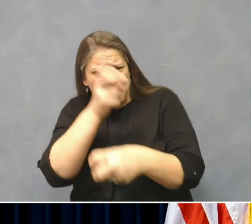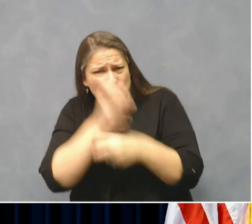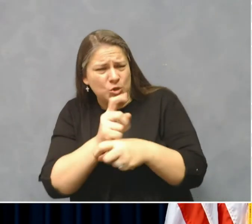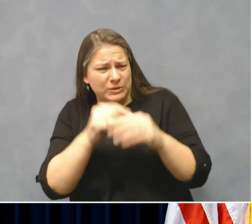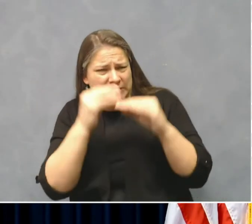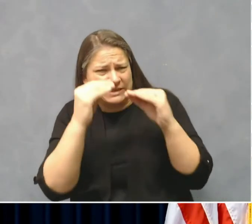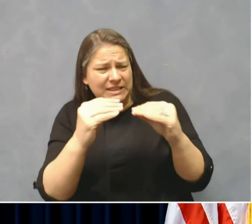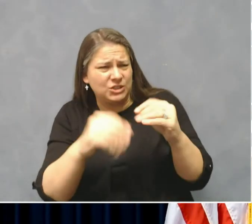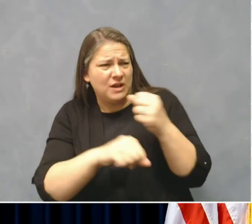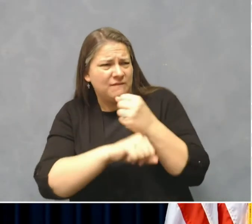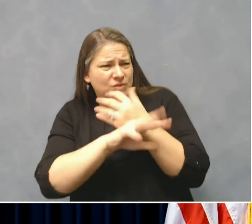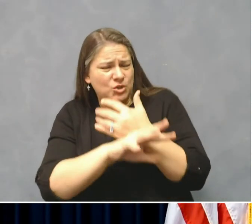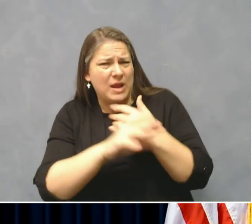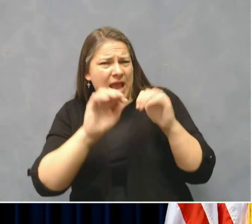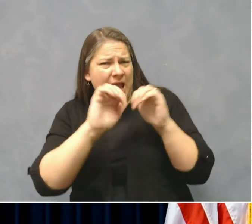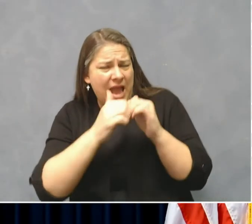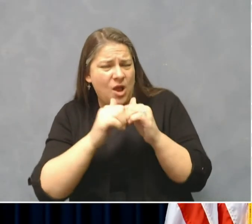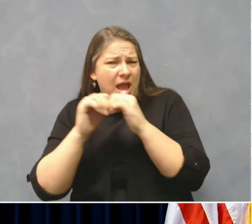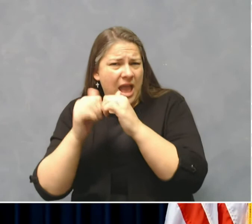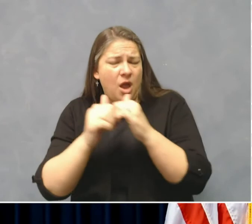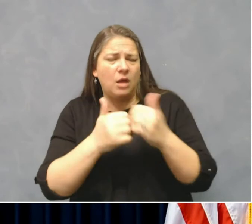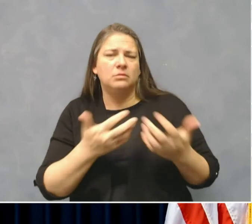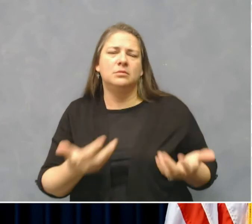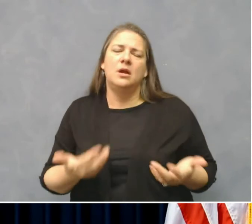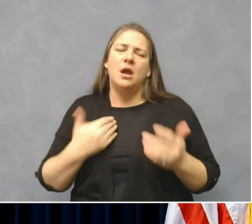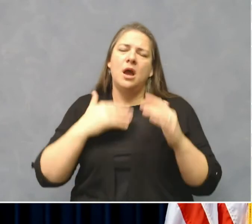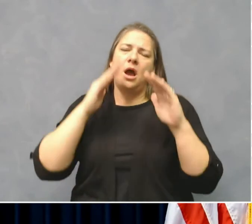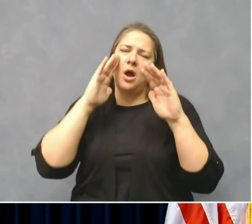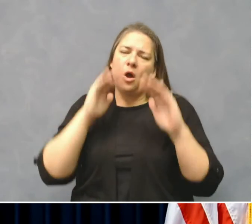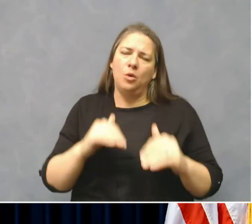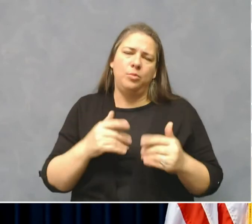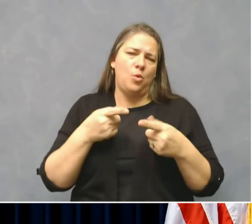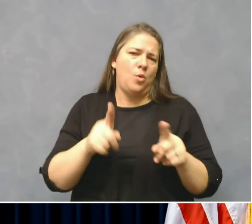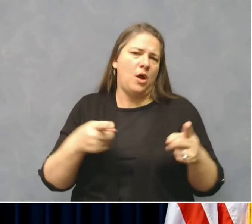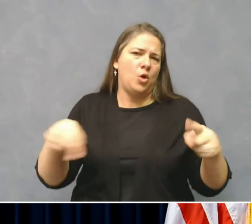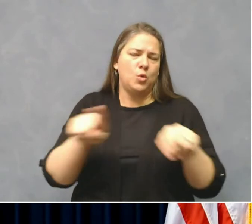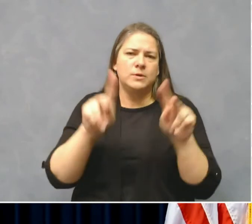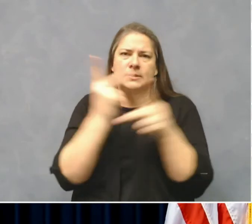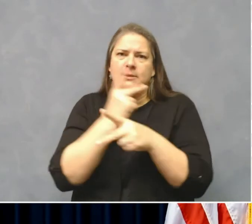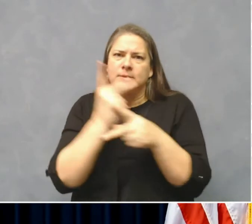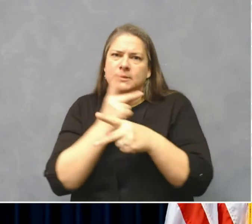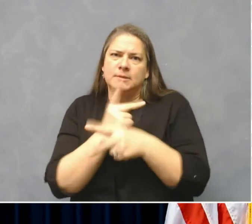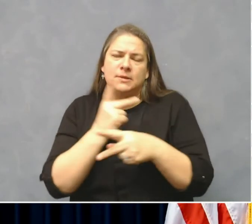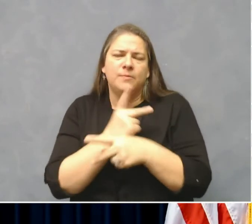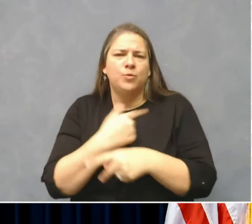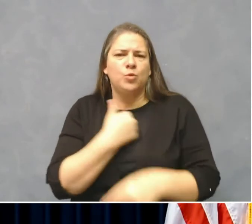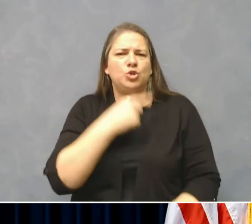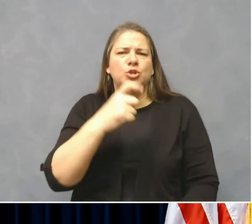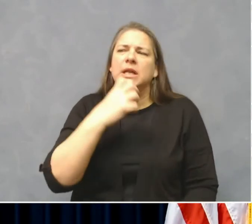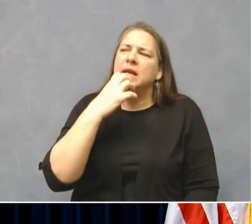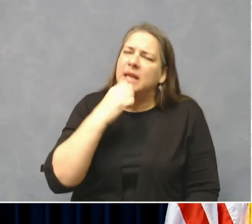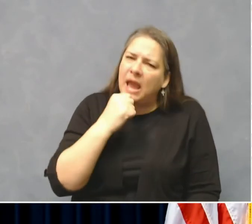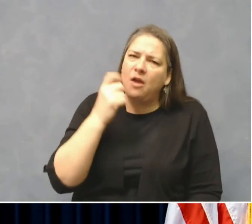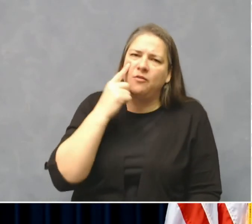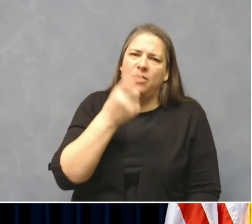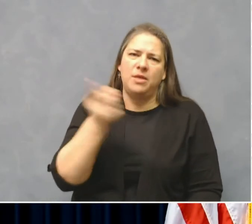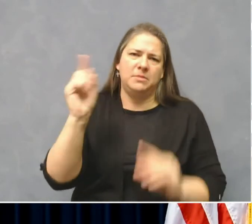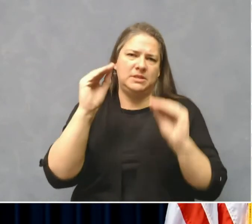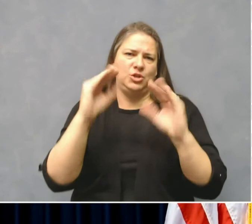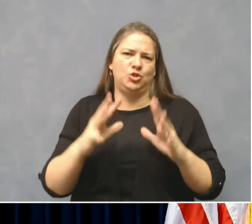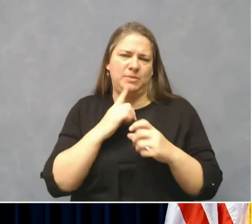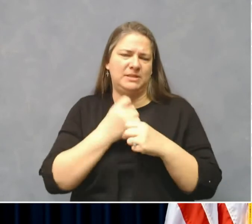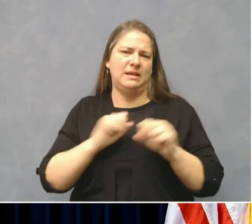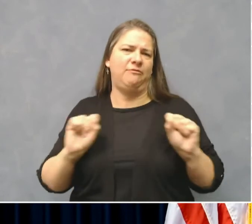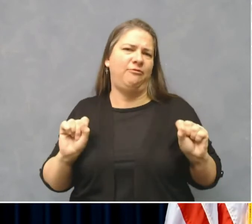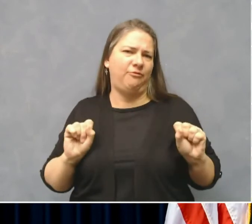possible. I just hope that in all of our analysis, we are caring as much about their safety as we are caring about our